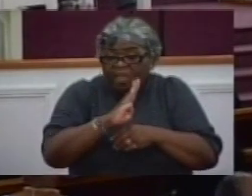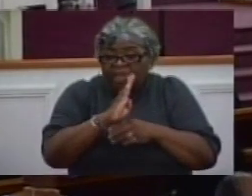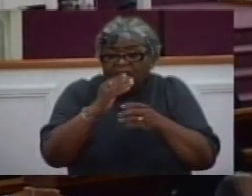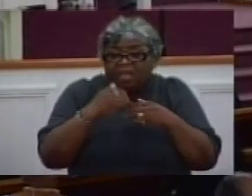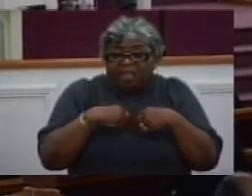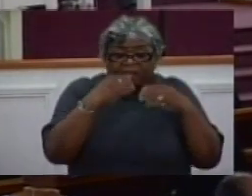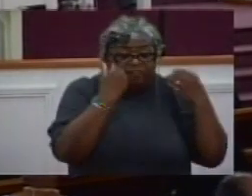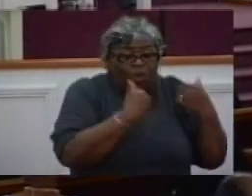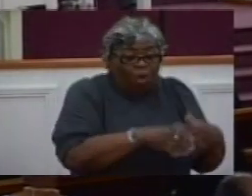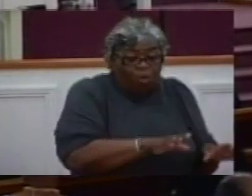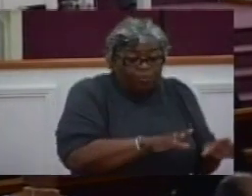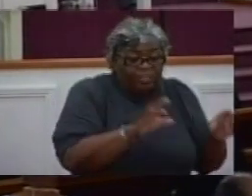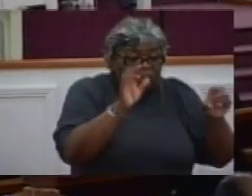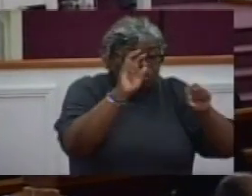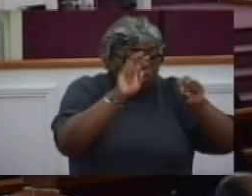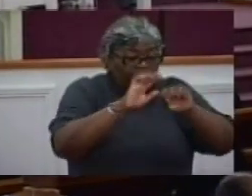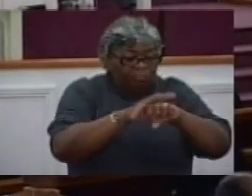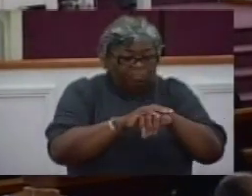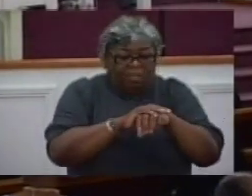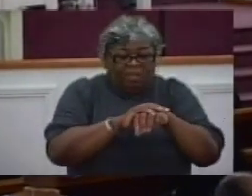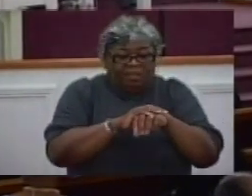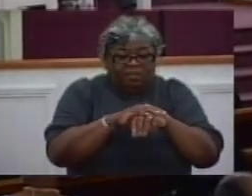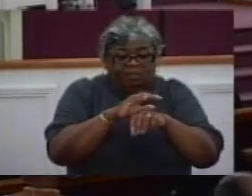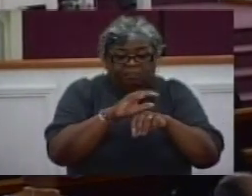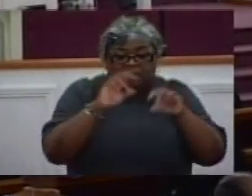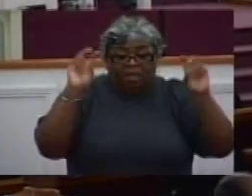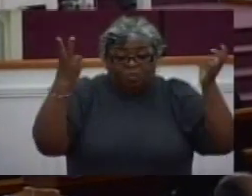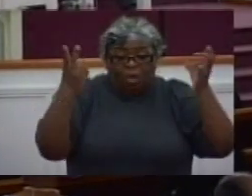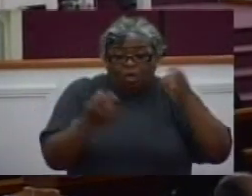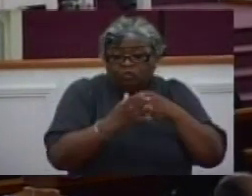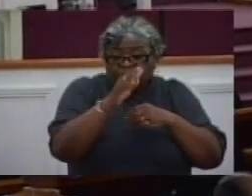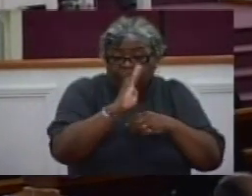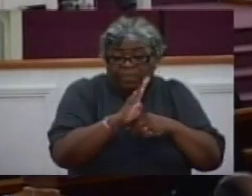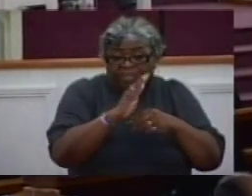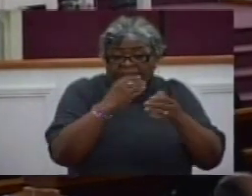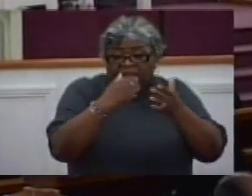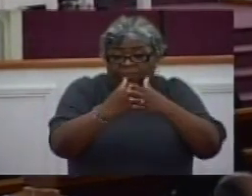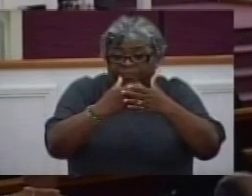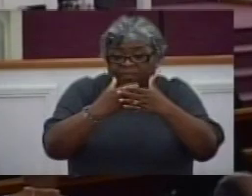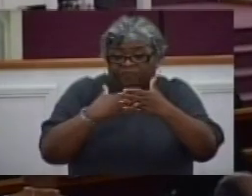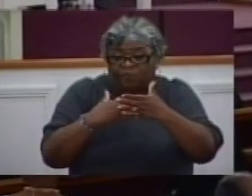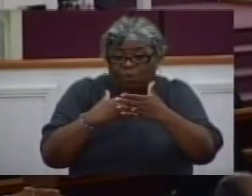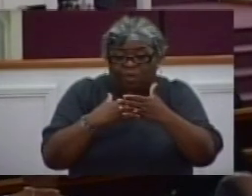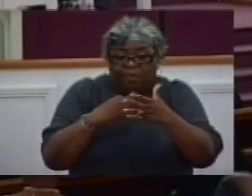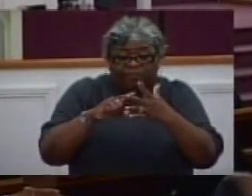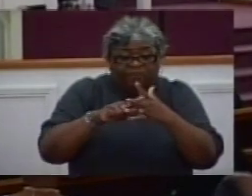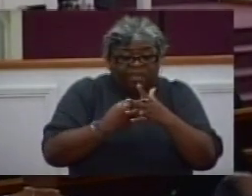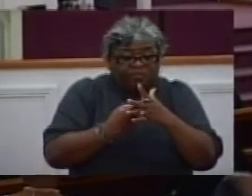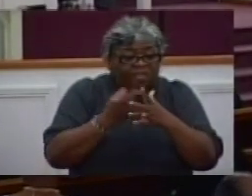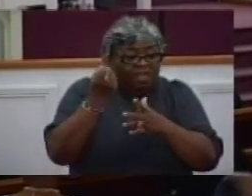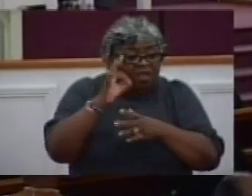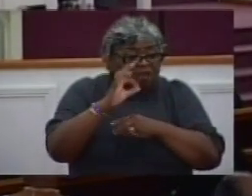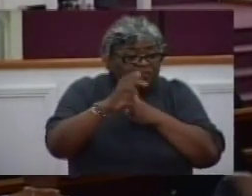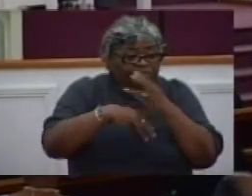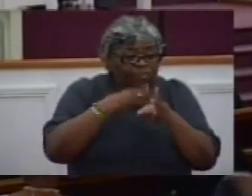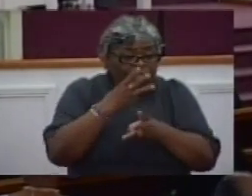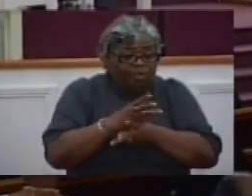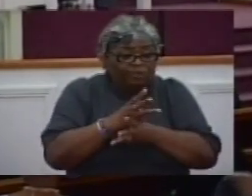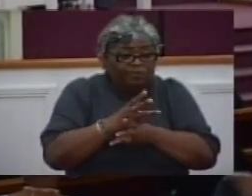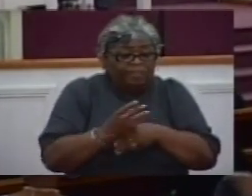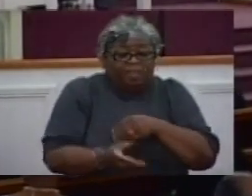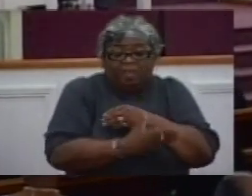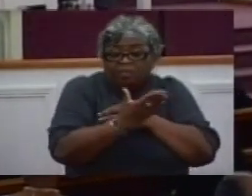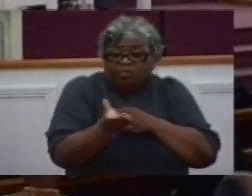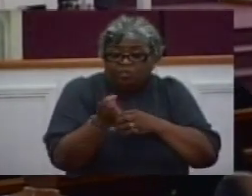has already called you to be before the foundation foundation of the world.